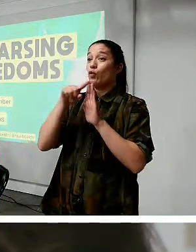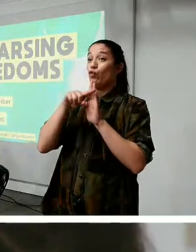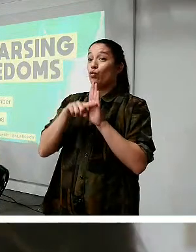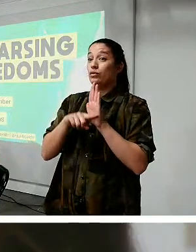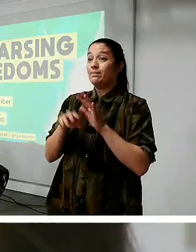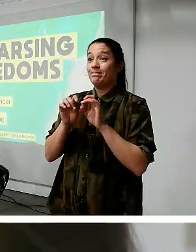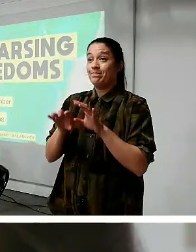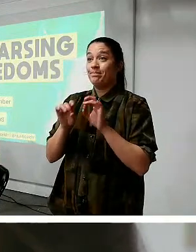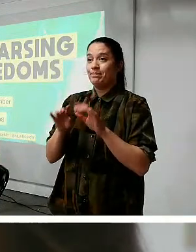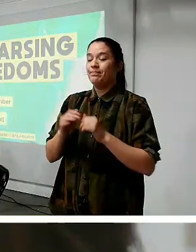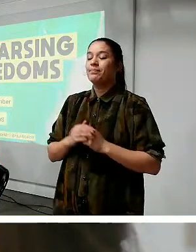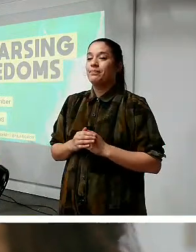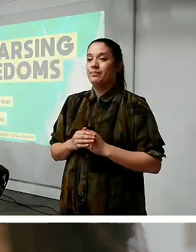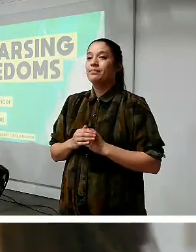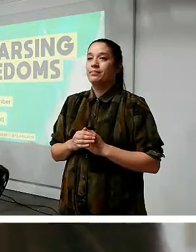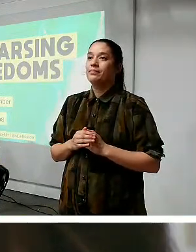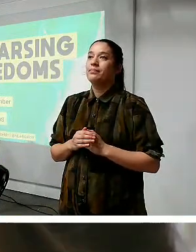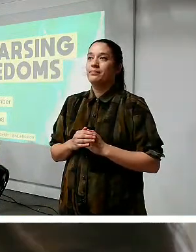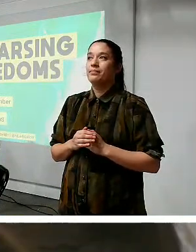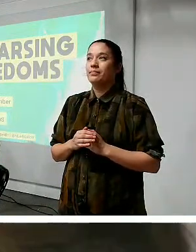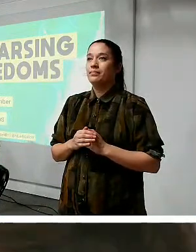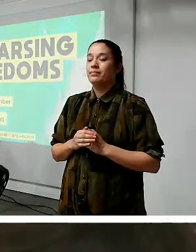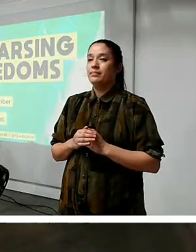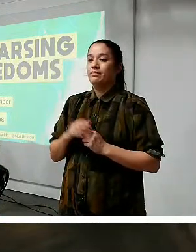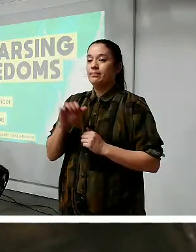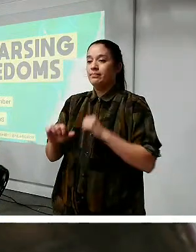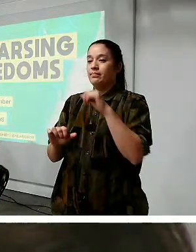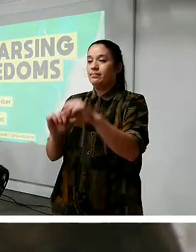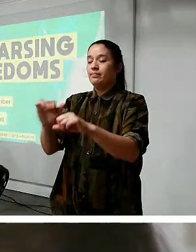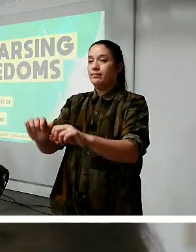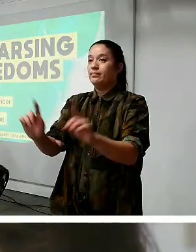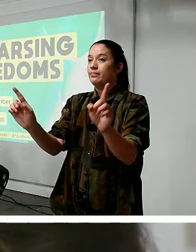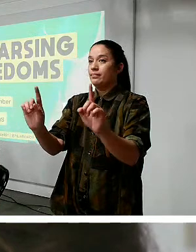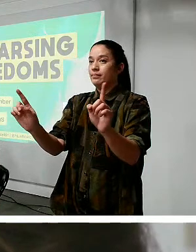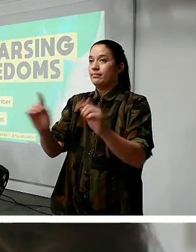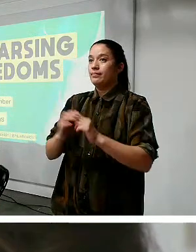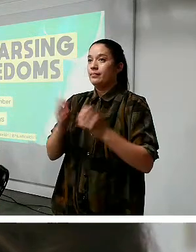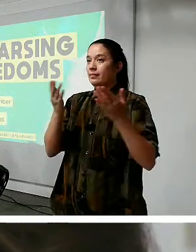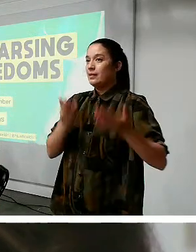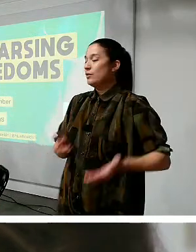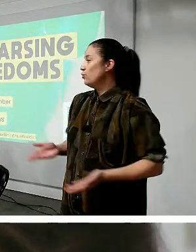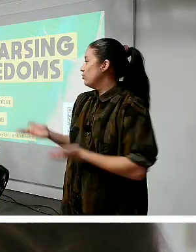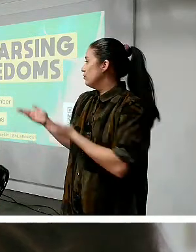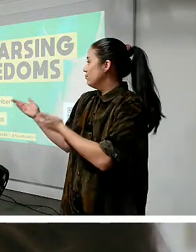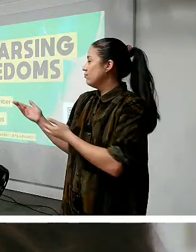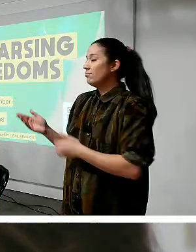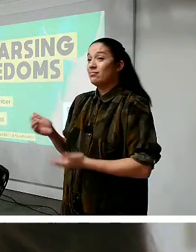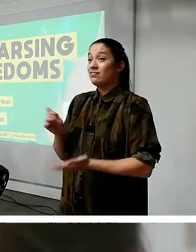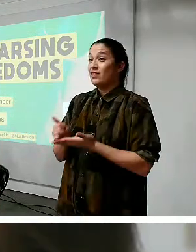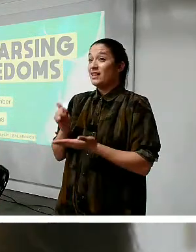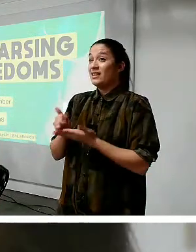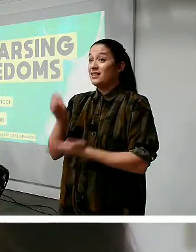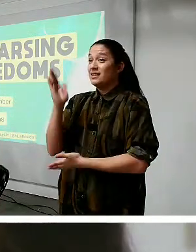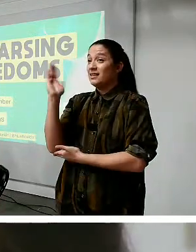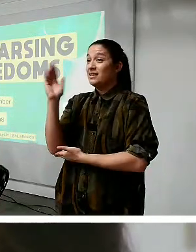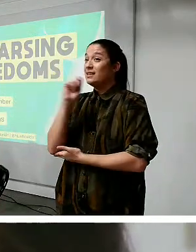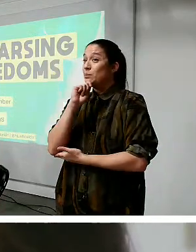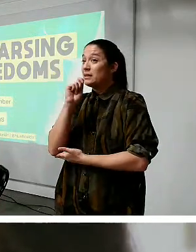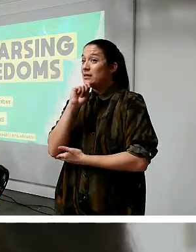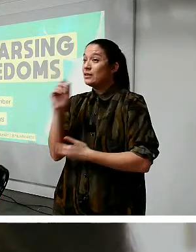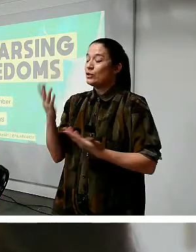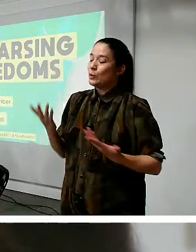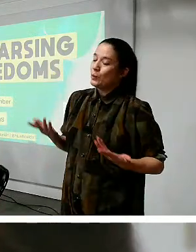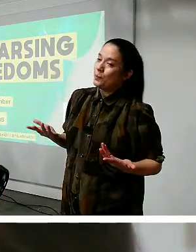bit of a framing for the session. And then I'm going to introduce our brilliant speakers. So you might get a bit bored of hearing from me